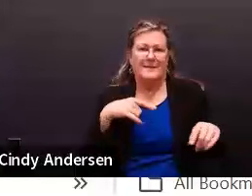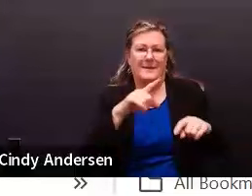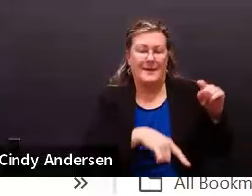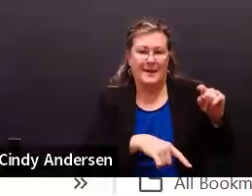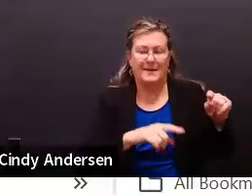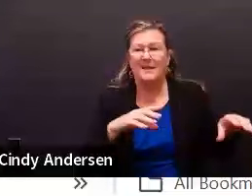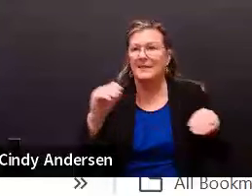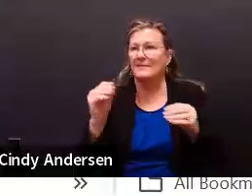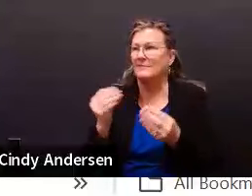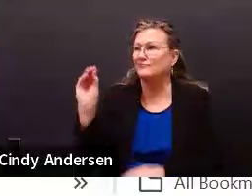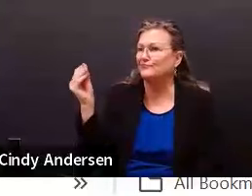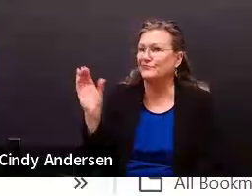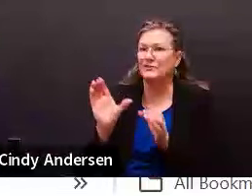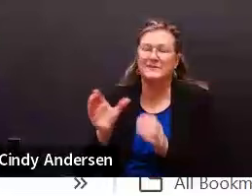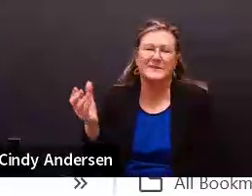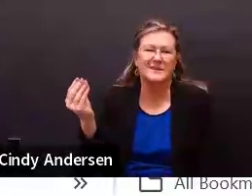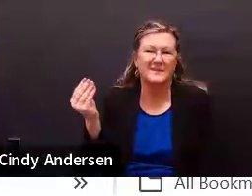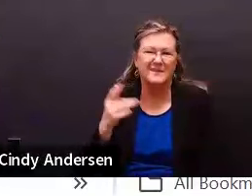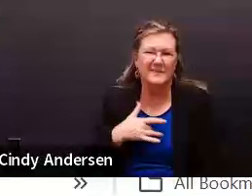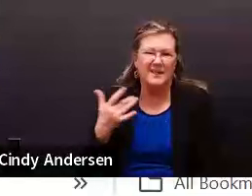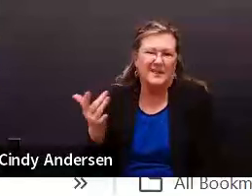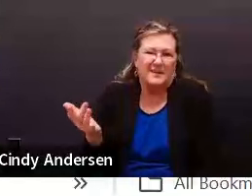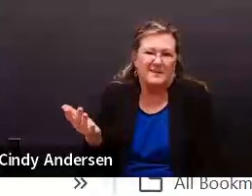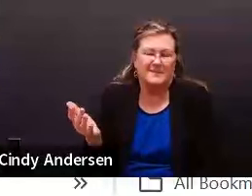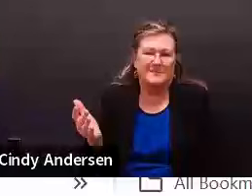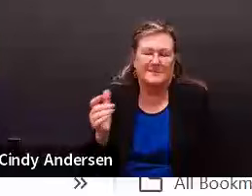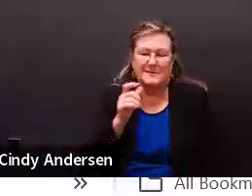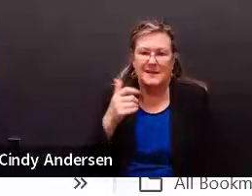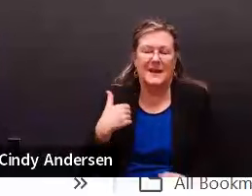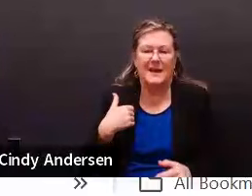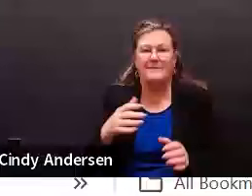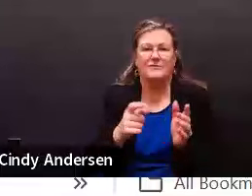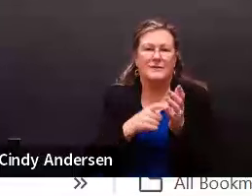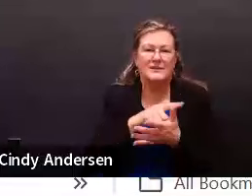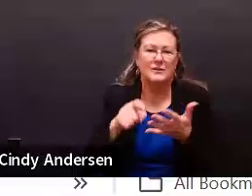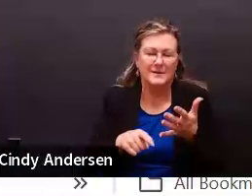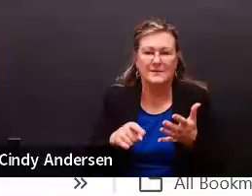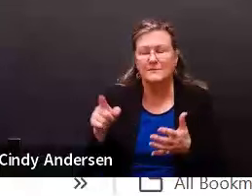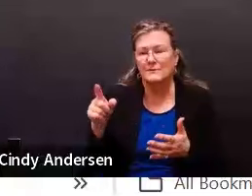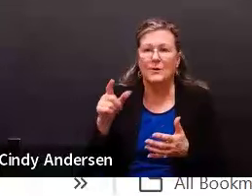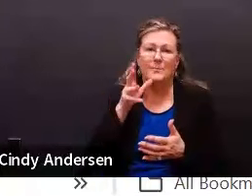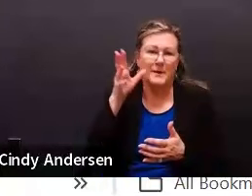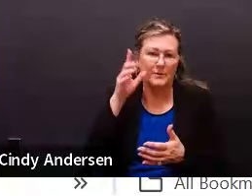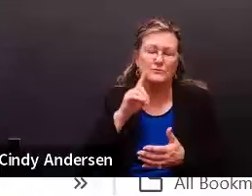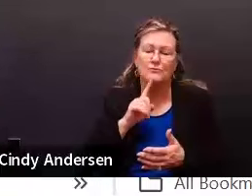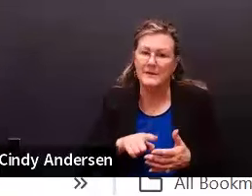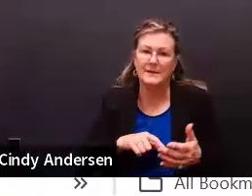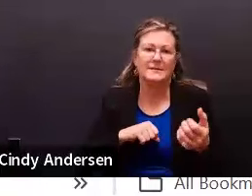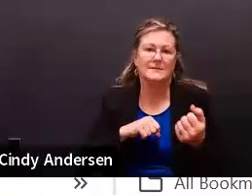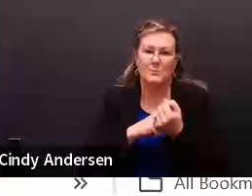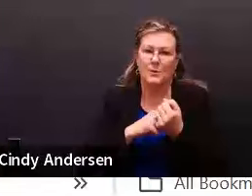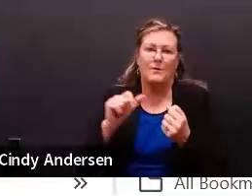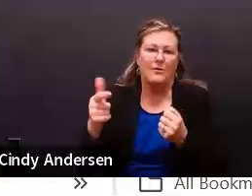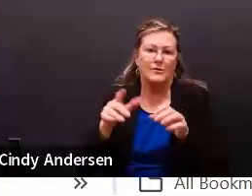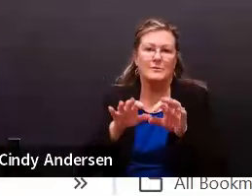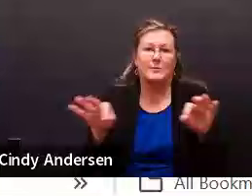leaving with that certificate that really didn't have the rigor and the criteria. So they were very in support of the alternate